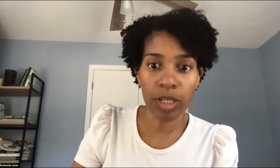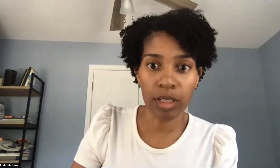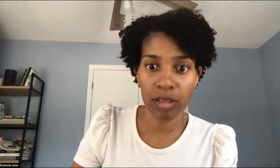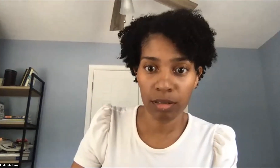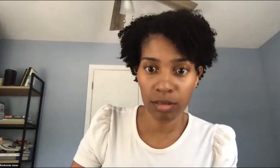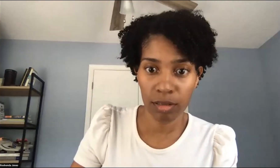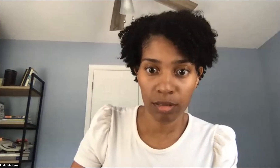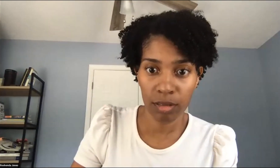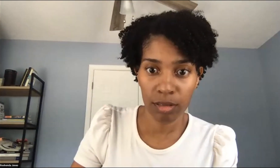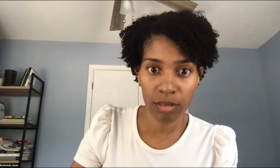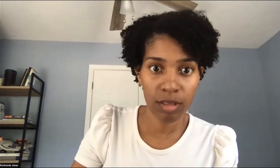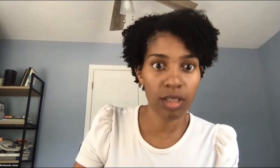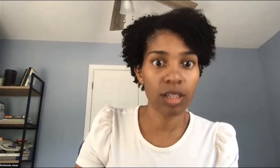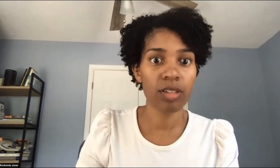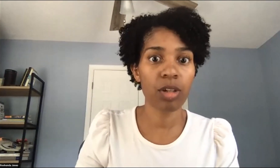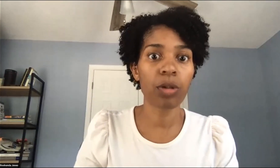Tony